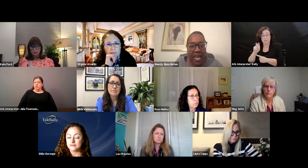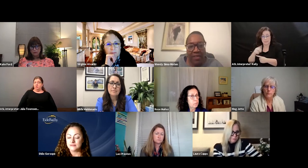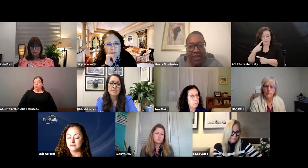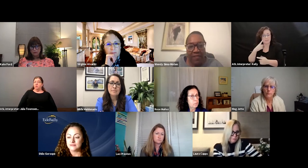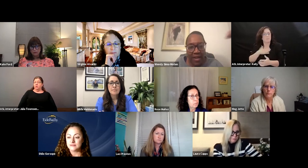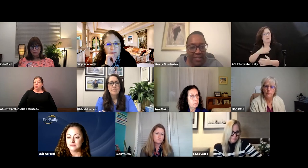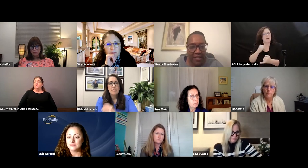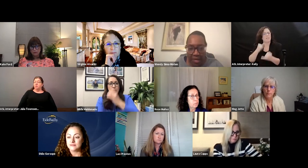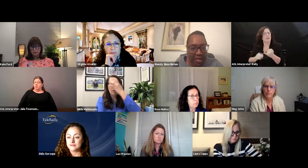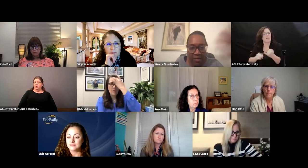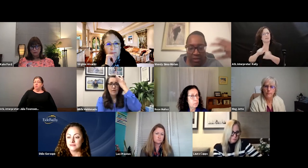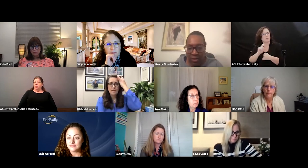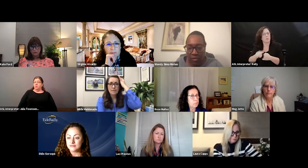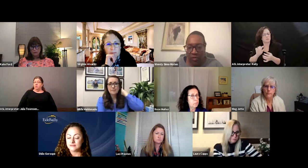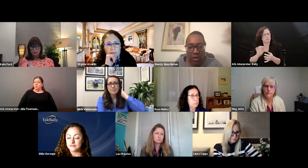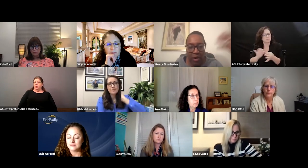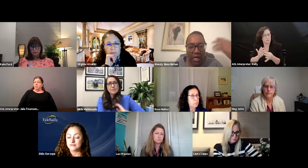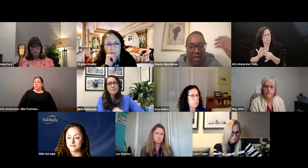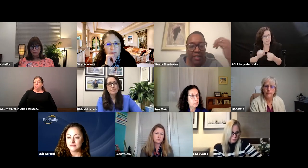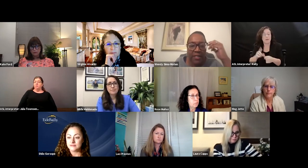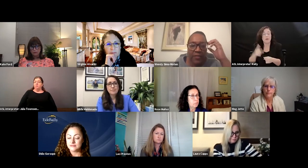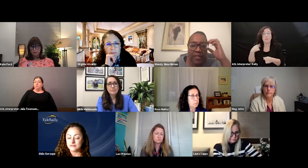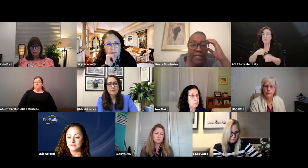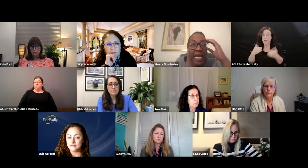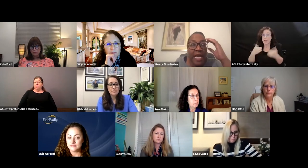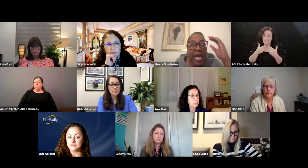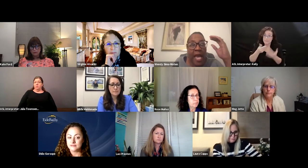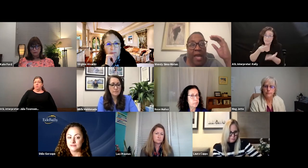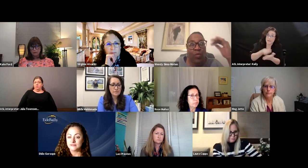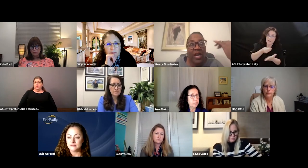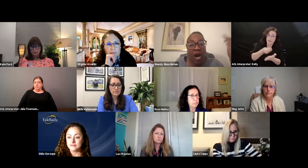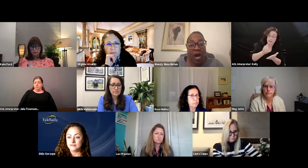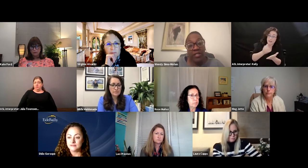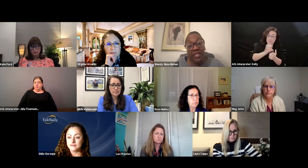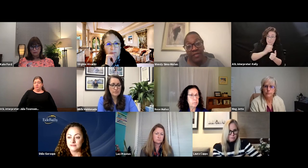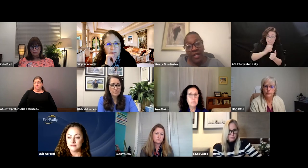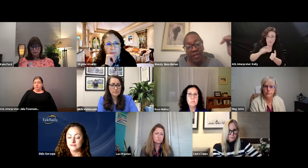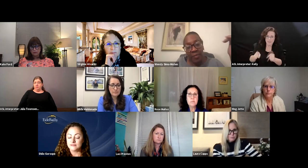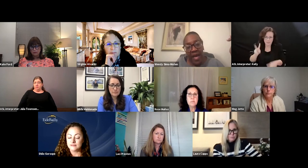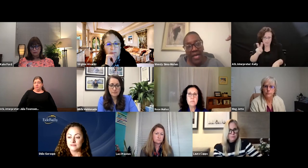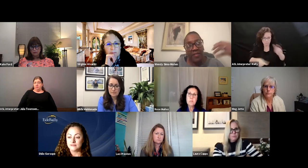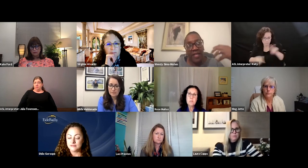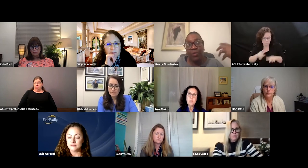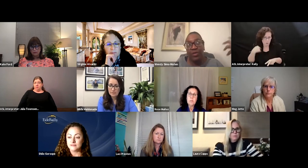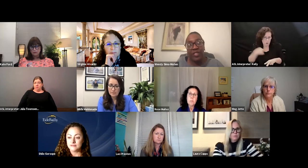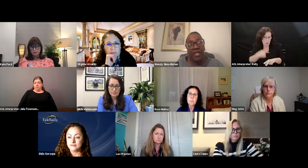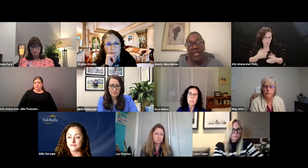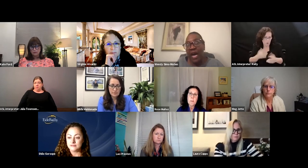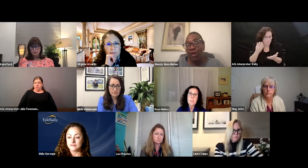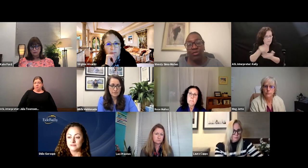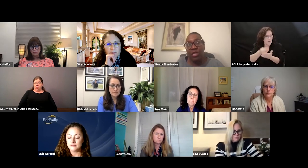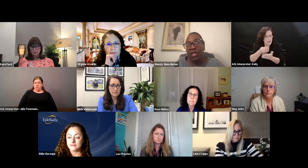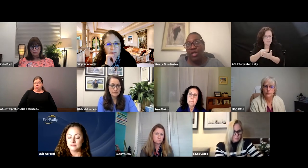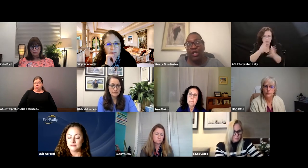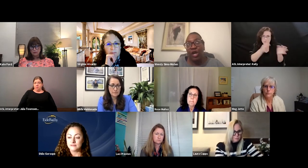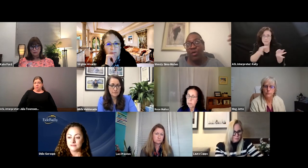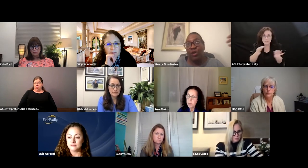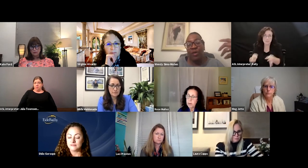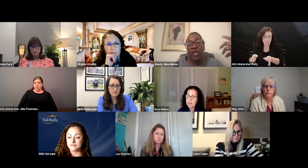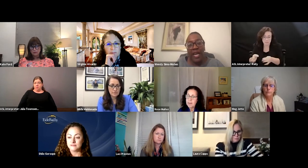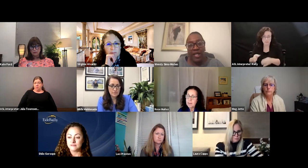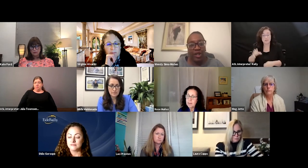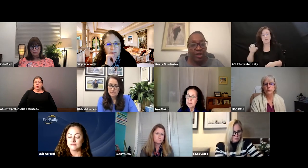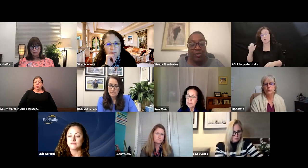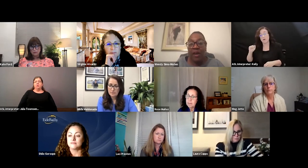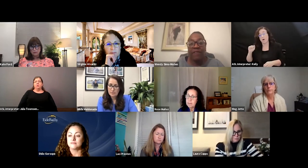so we have a finance committee which goes over our audits and different things and what our auditors have done in the past is they will send out you know